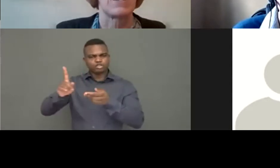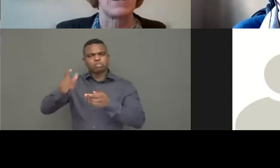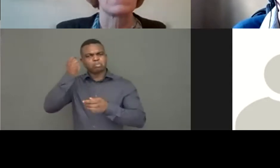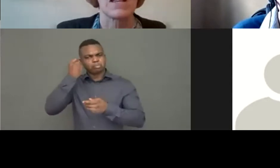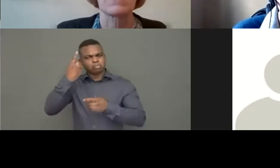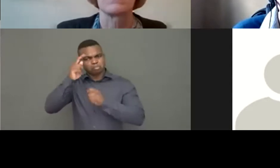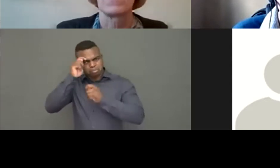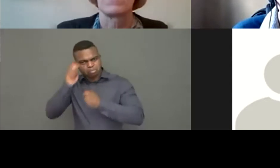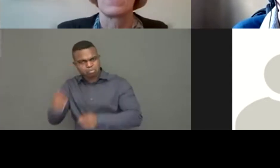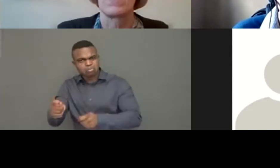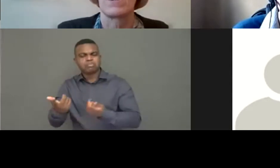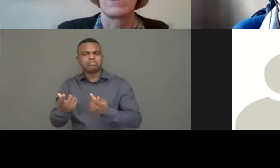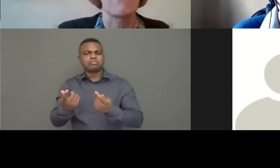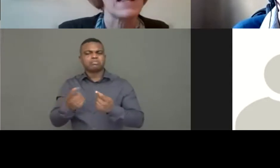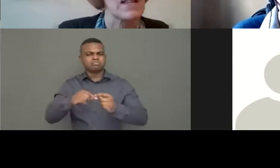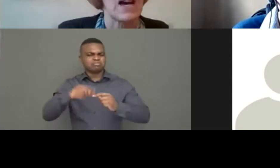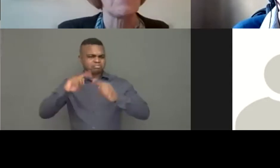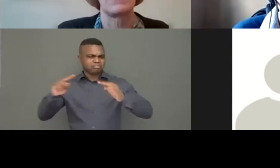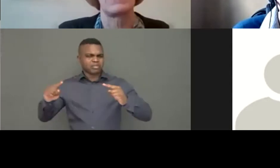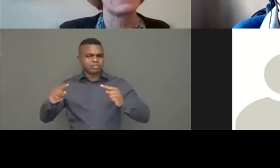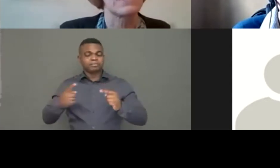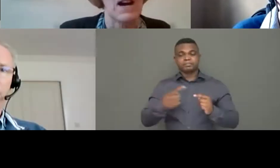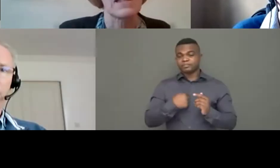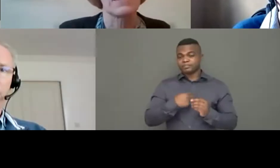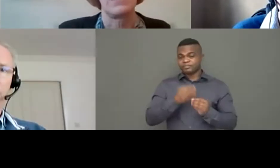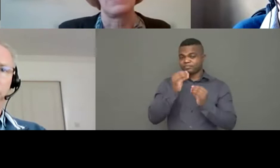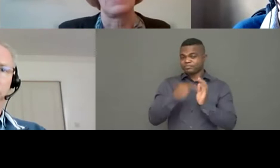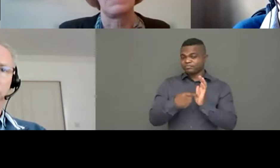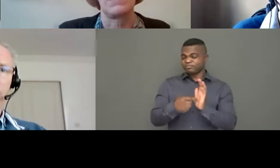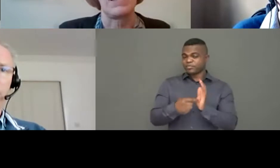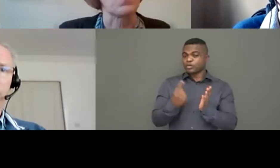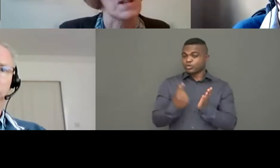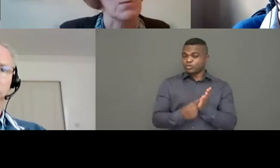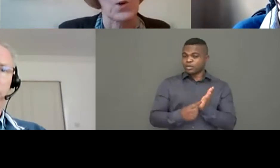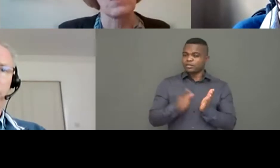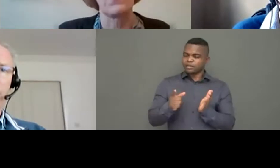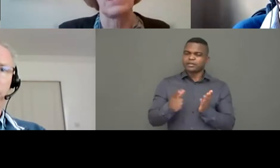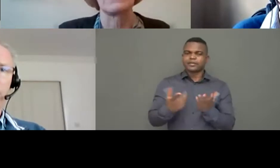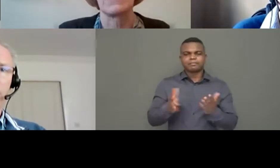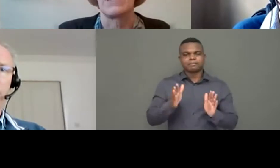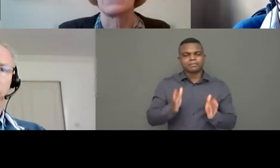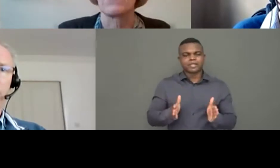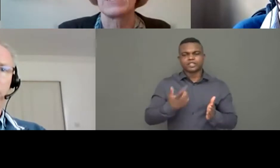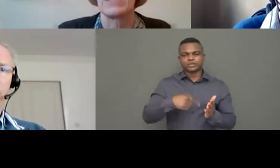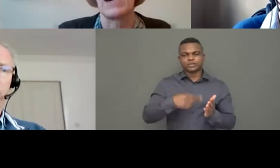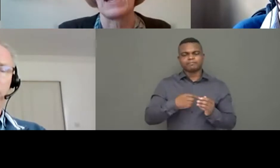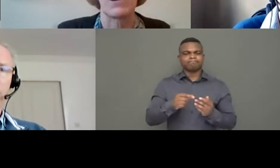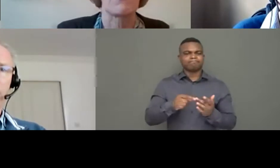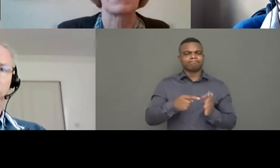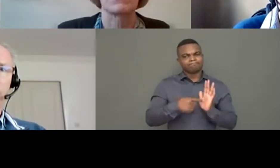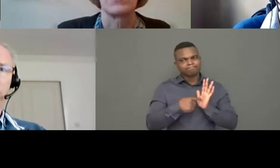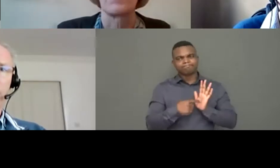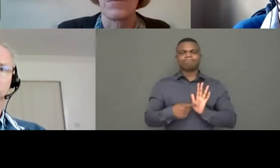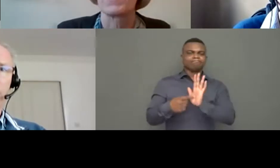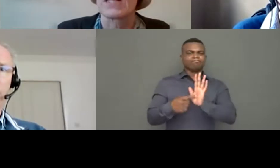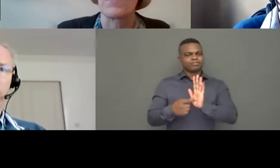that just raise it up, discuss as much as possible, and really